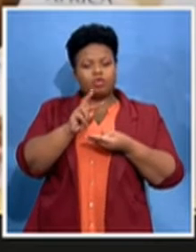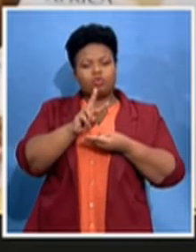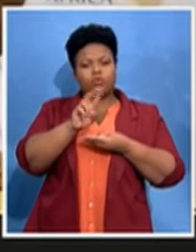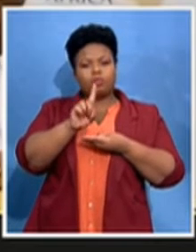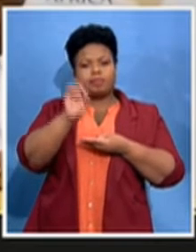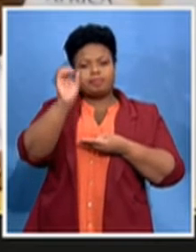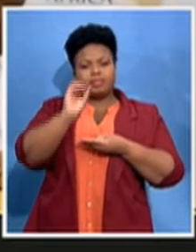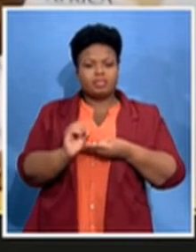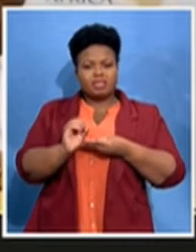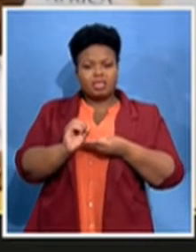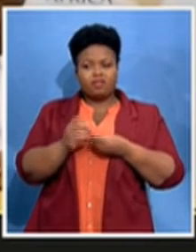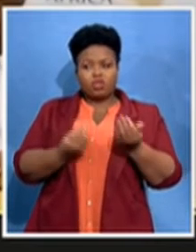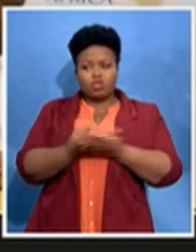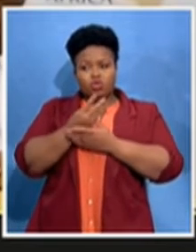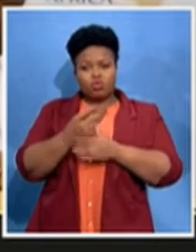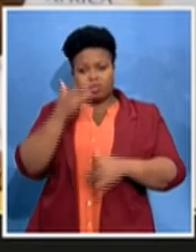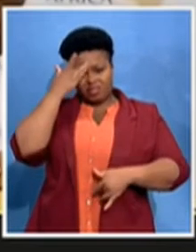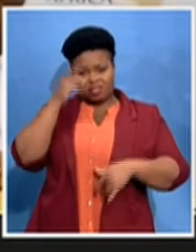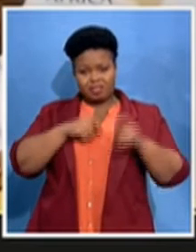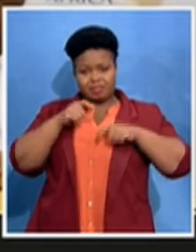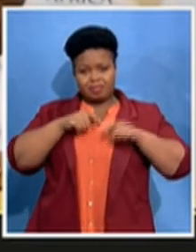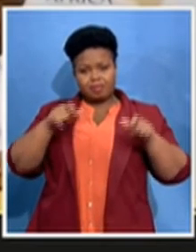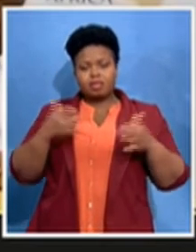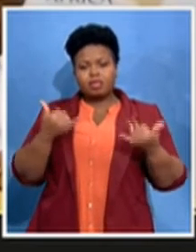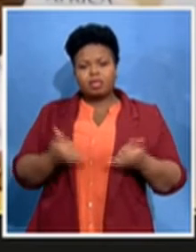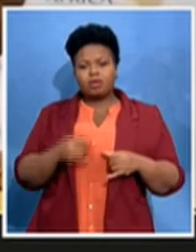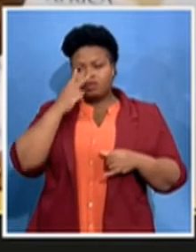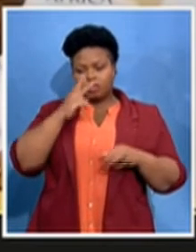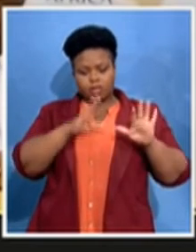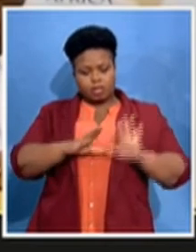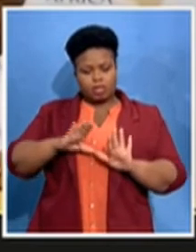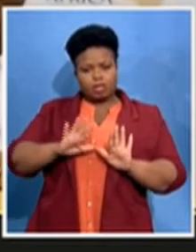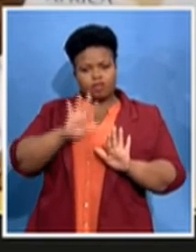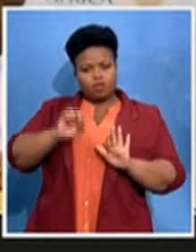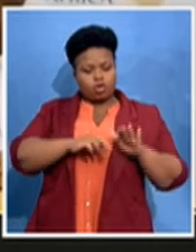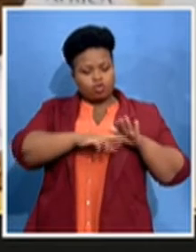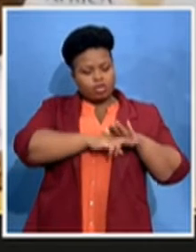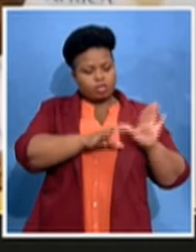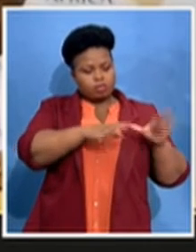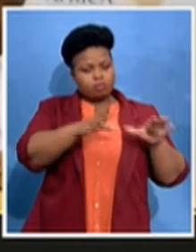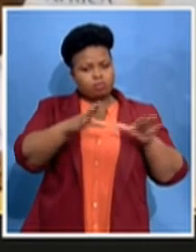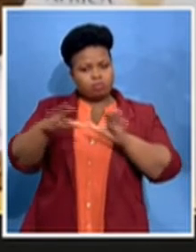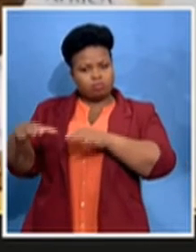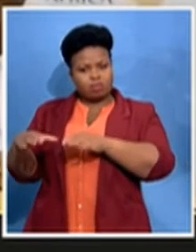the continent by region, we observe a 29%